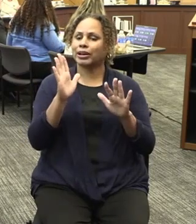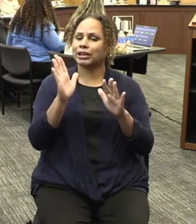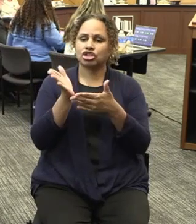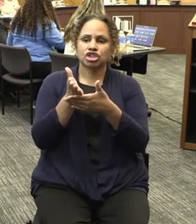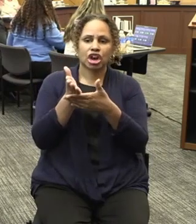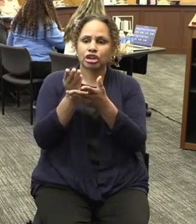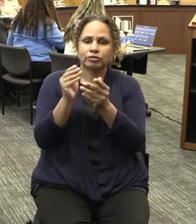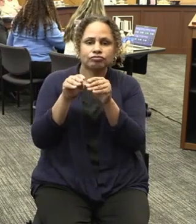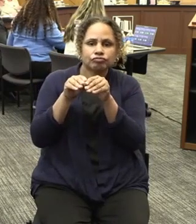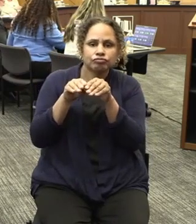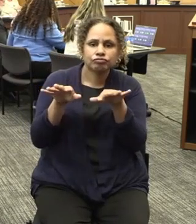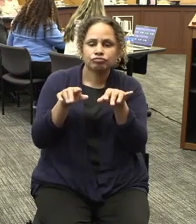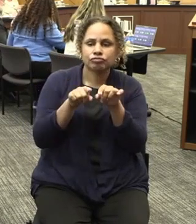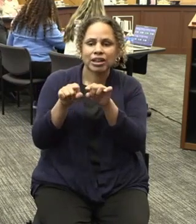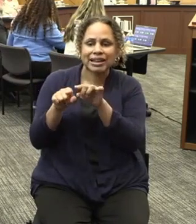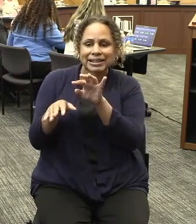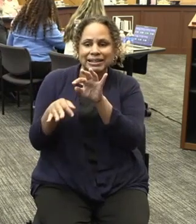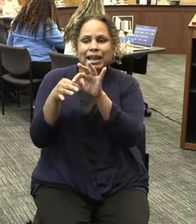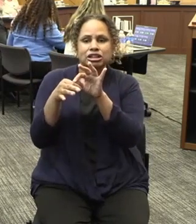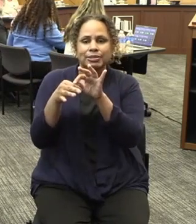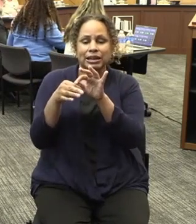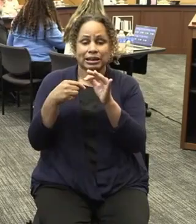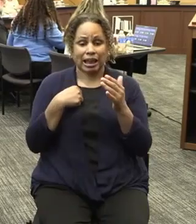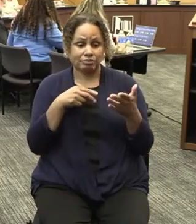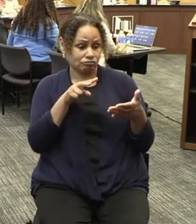I'm looking.